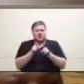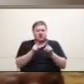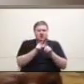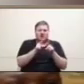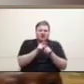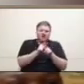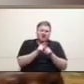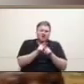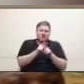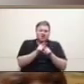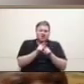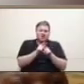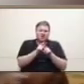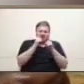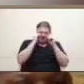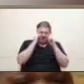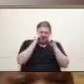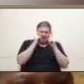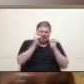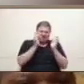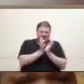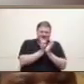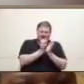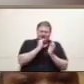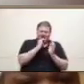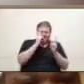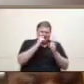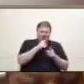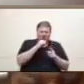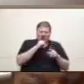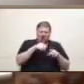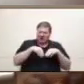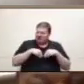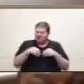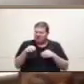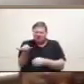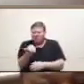another decision? I just need some clarity.